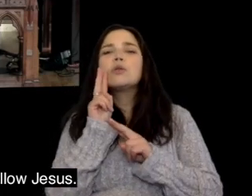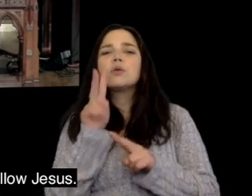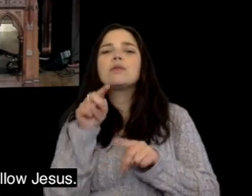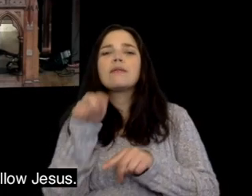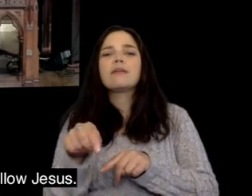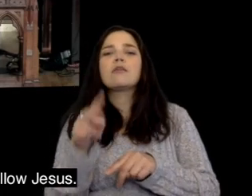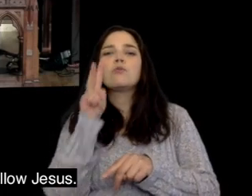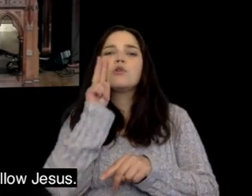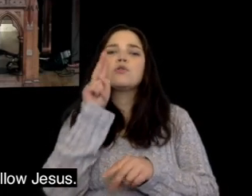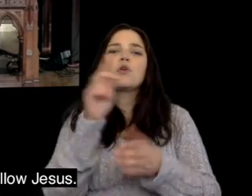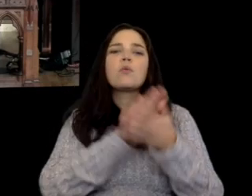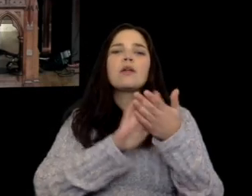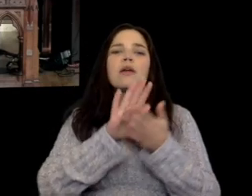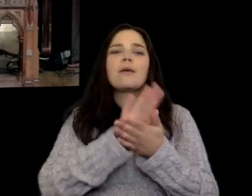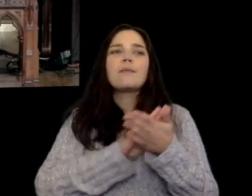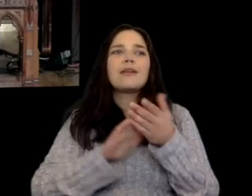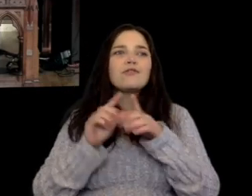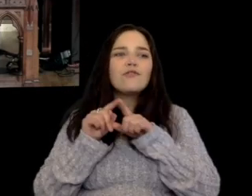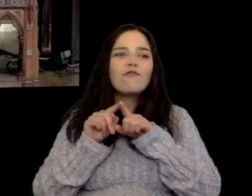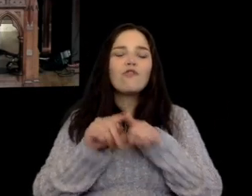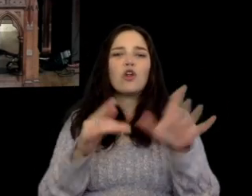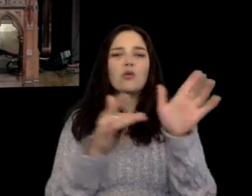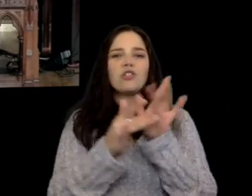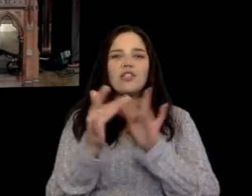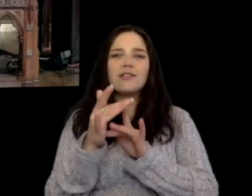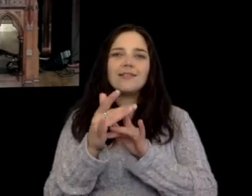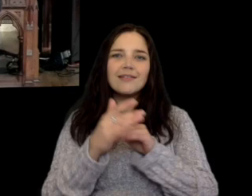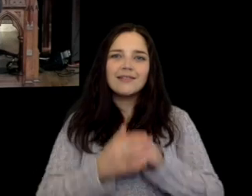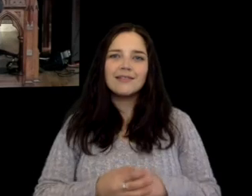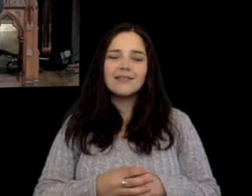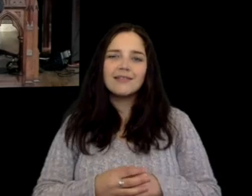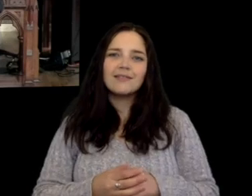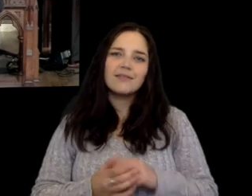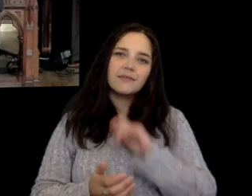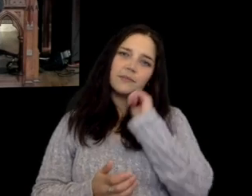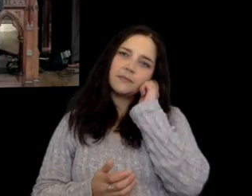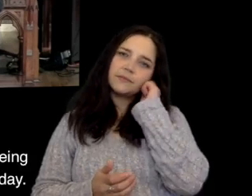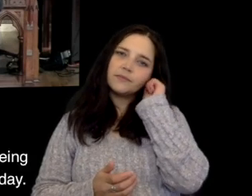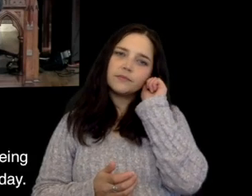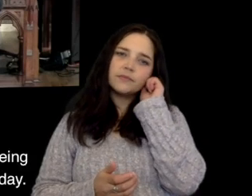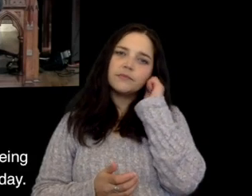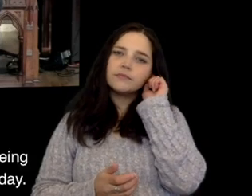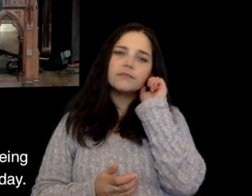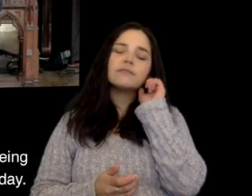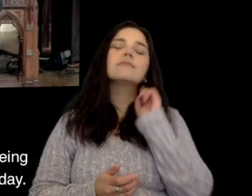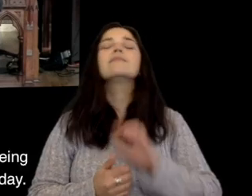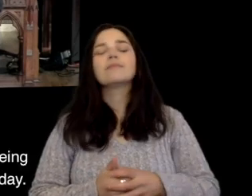looked at them, you saw what it meant to follow Jesus.